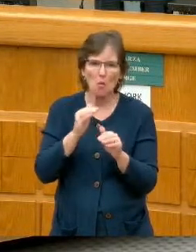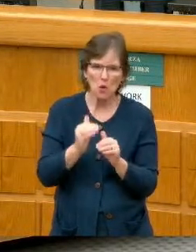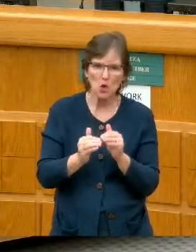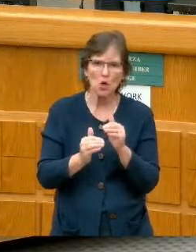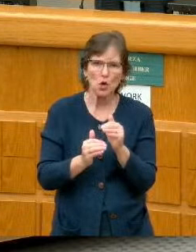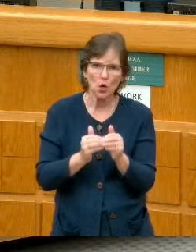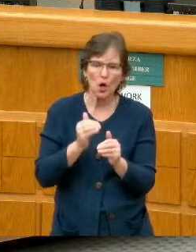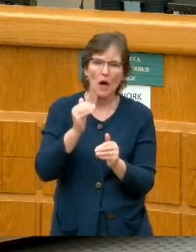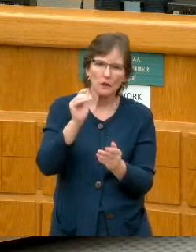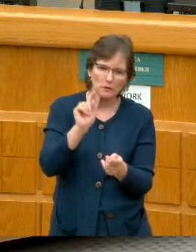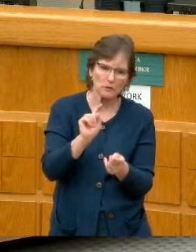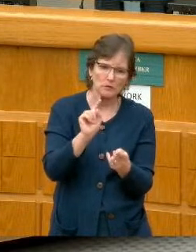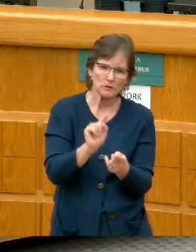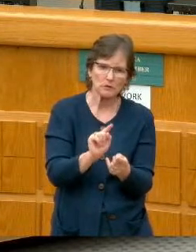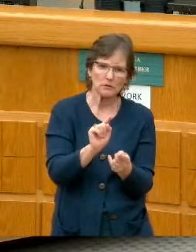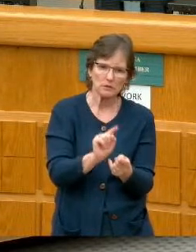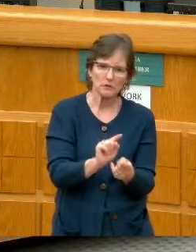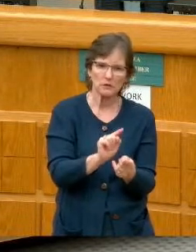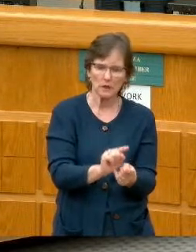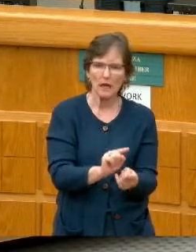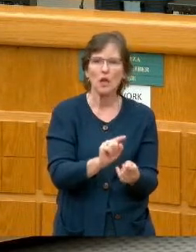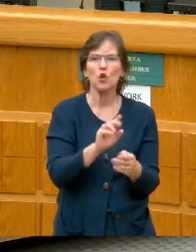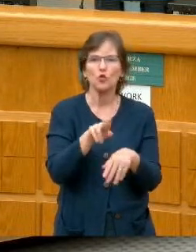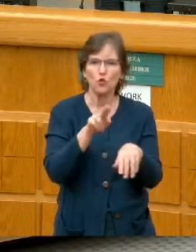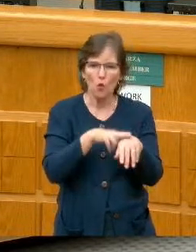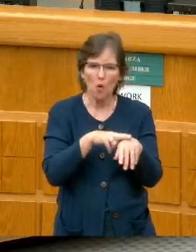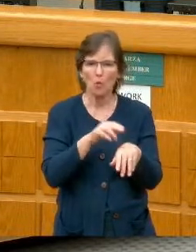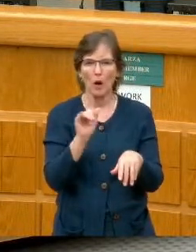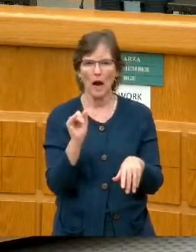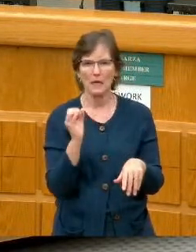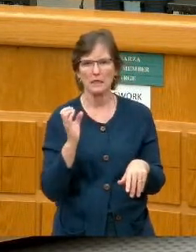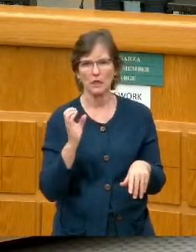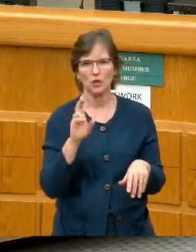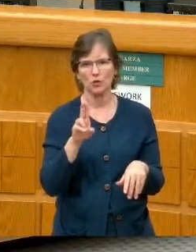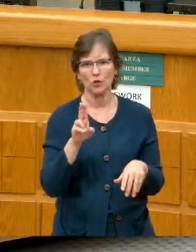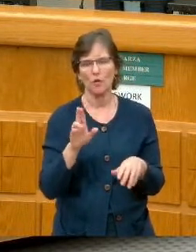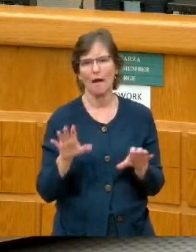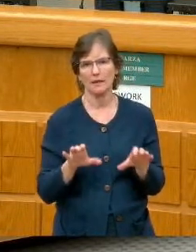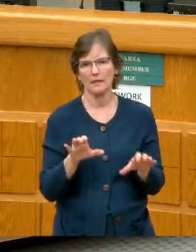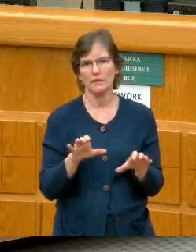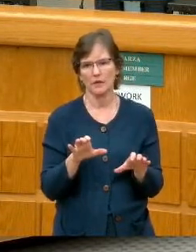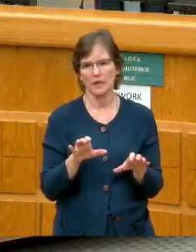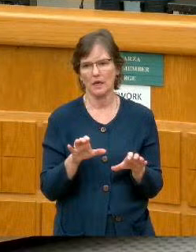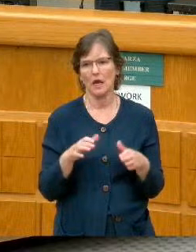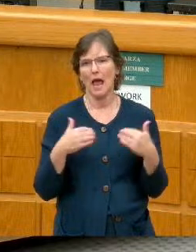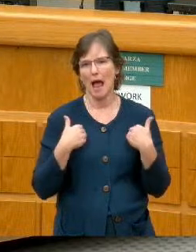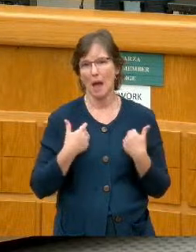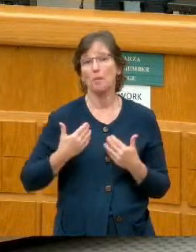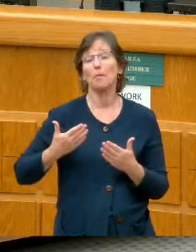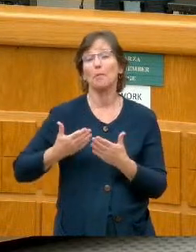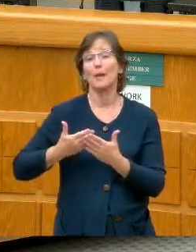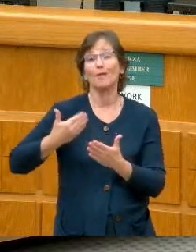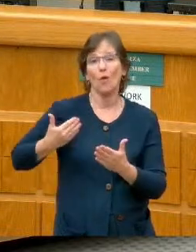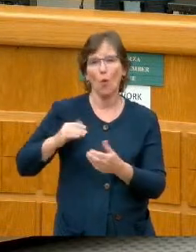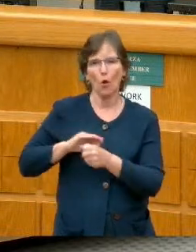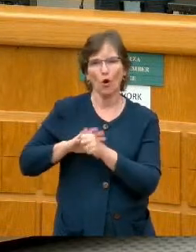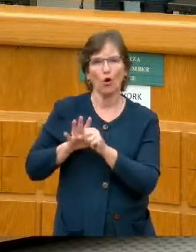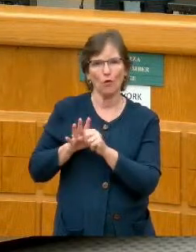the level of ICU activity that was present before the outbreak. So hopefully this trend